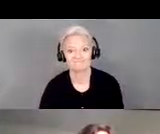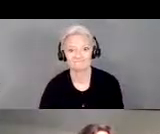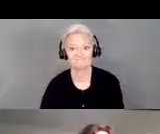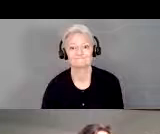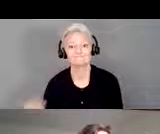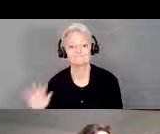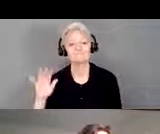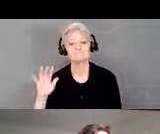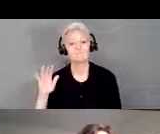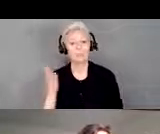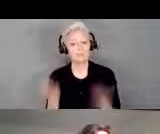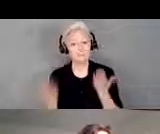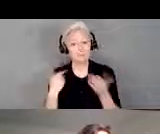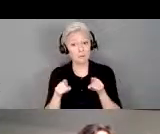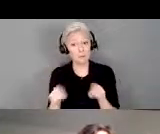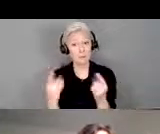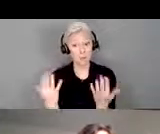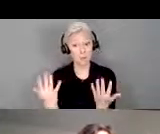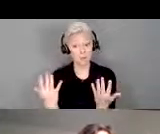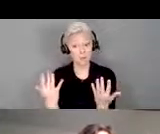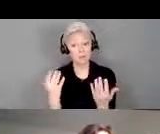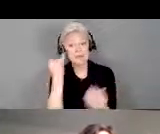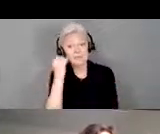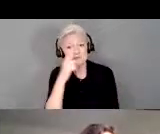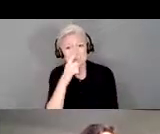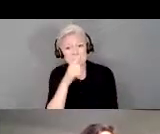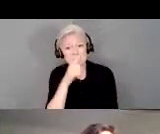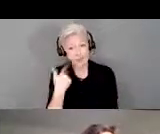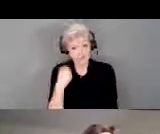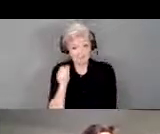Maybe while we're waiting for other people, if you don't mind, I've got a question.